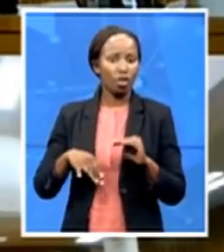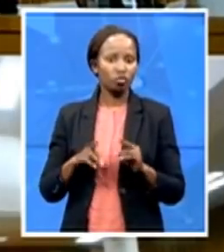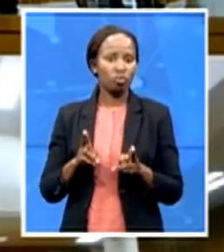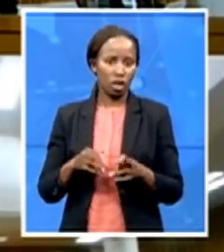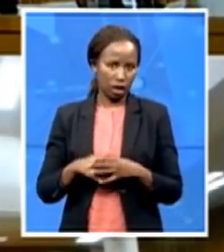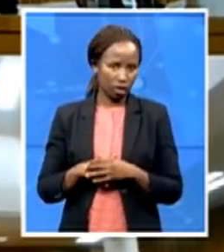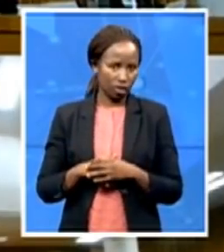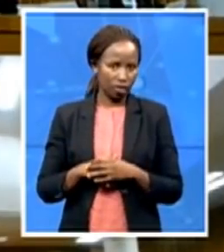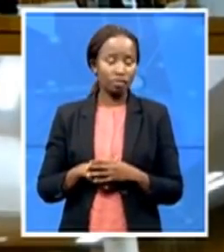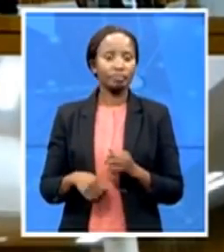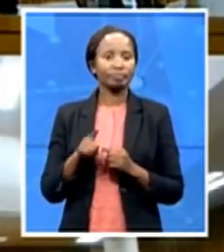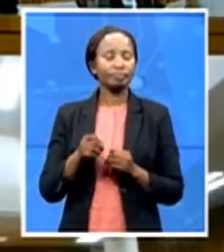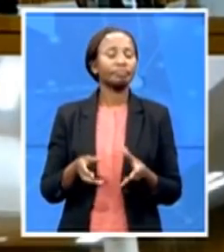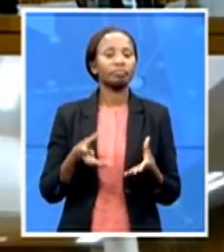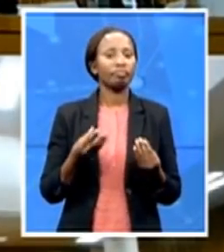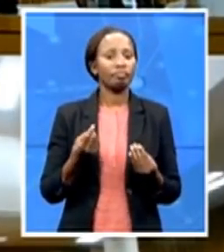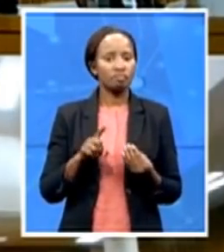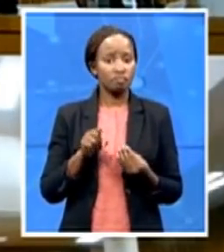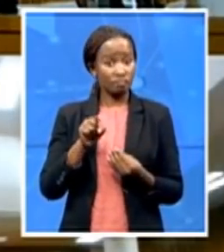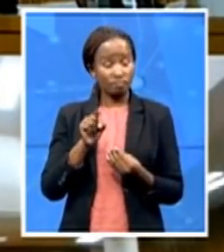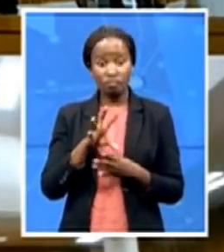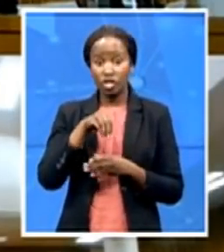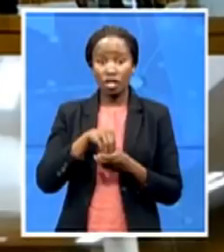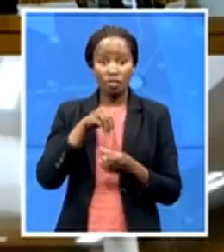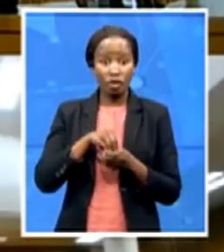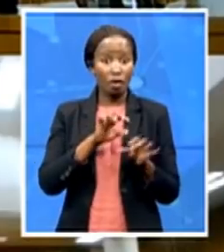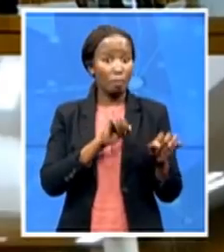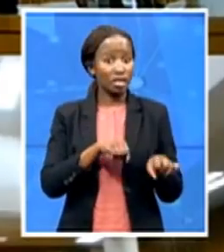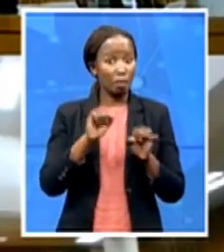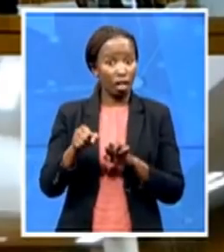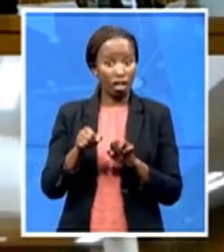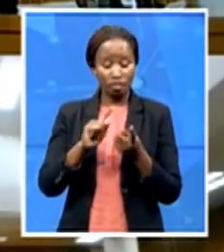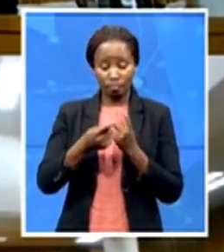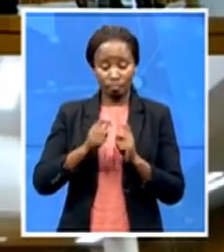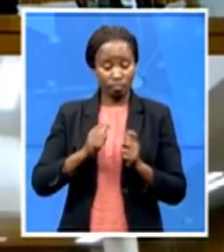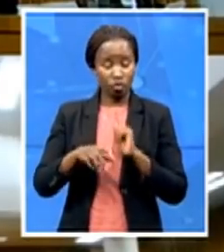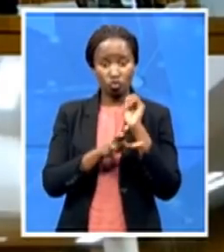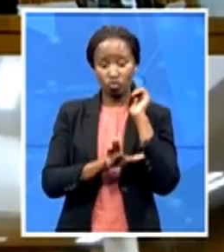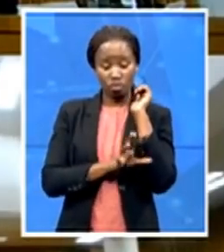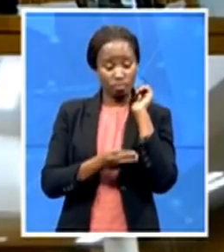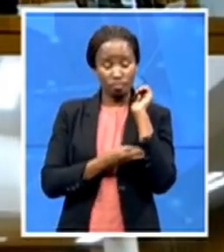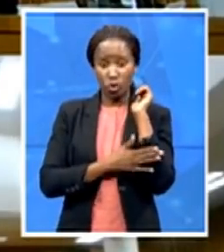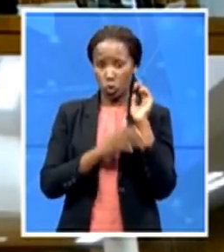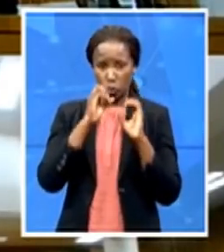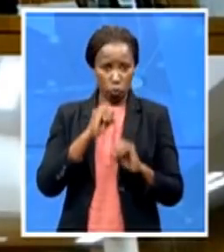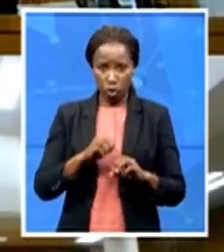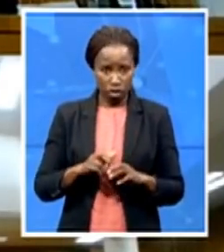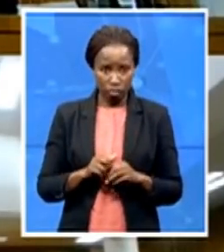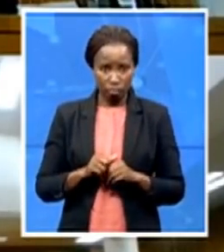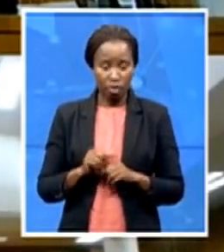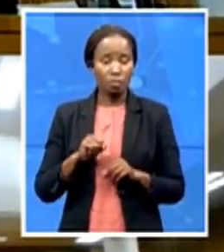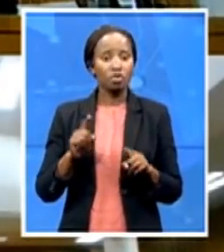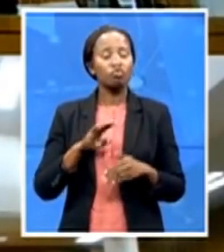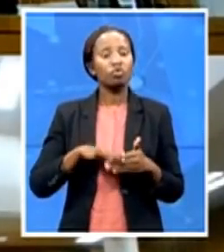doesn't involve an impermissible amendment to the Constitution. The reason is that in EFF impeachment, the CC didn't